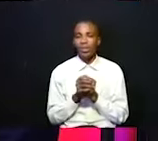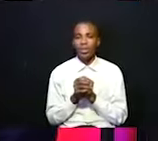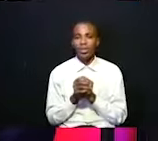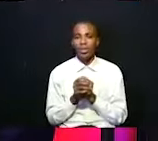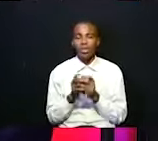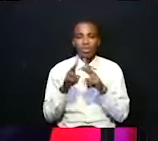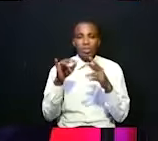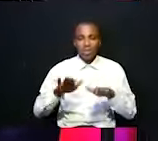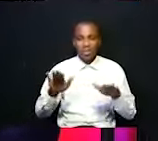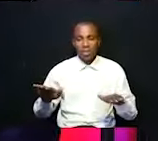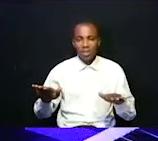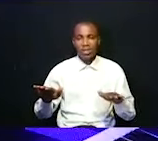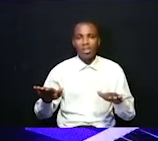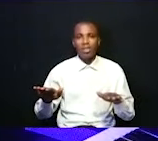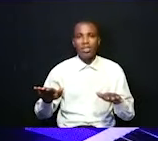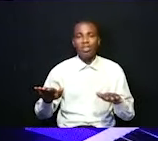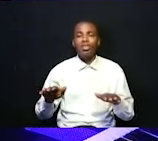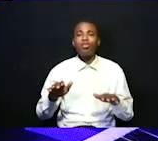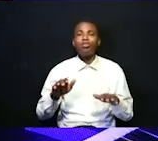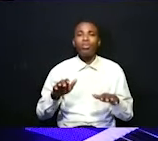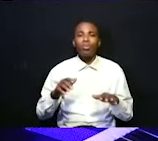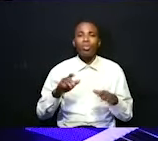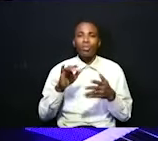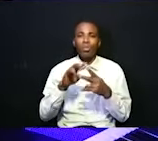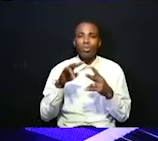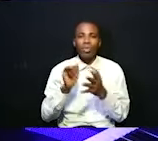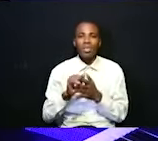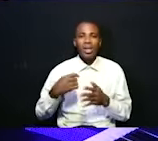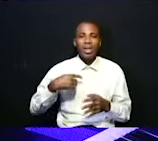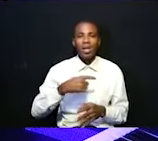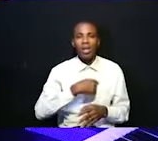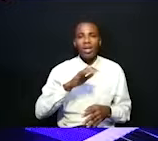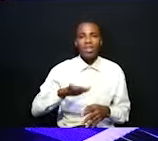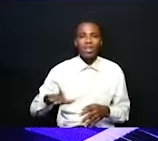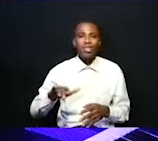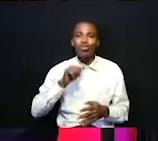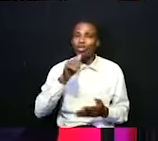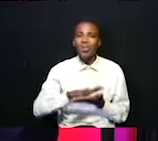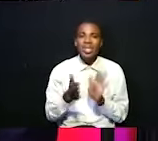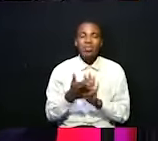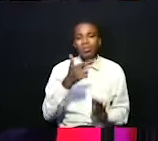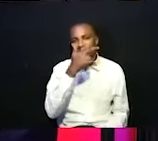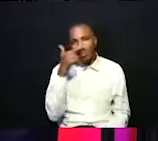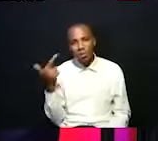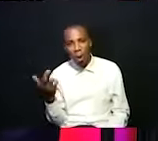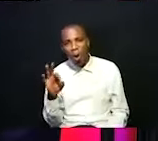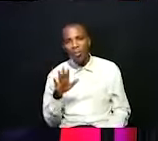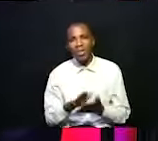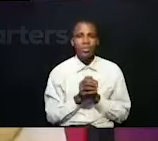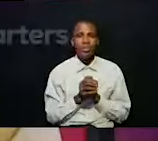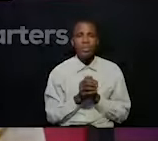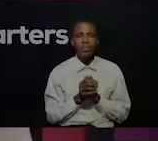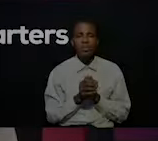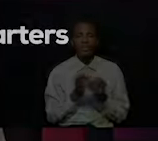our children will not be armed robbers, street children, not at all. Shall we